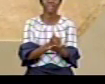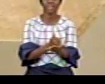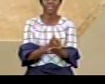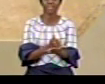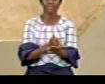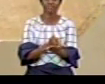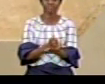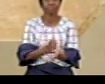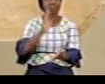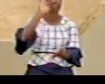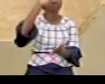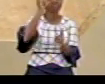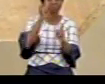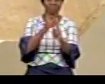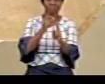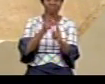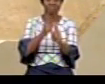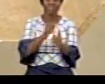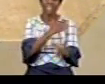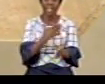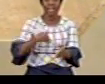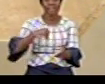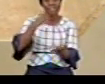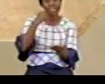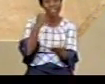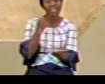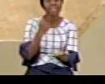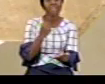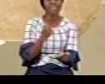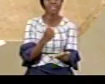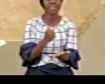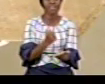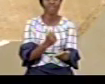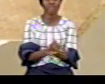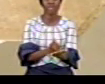amen. His word is yea and